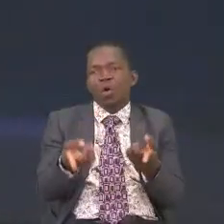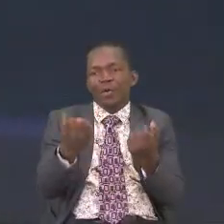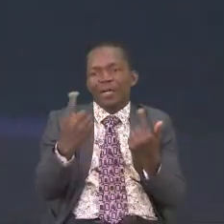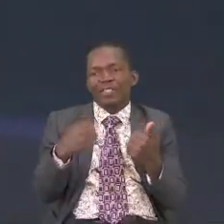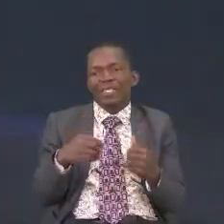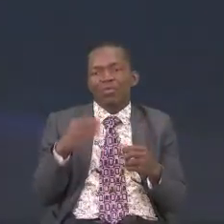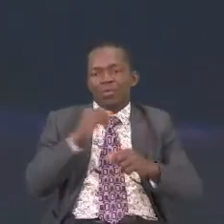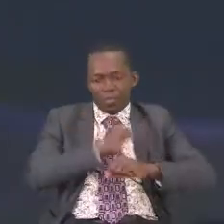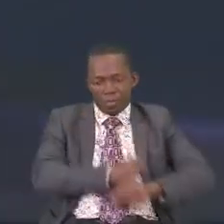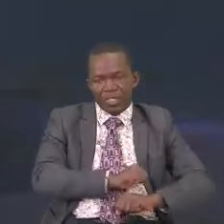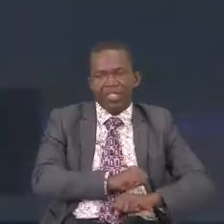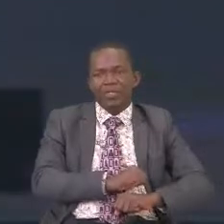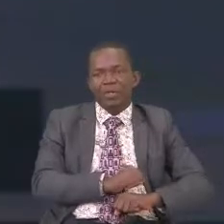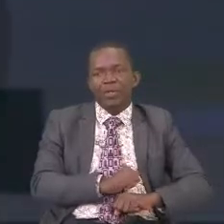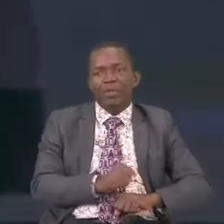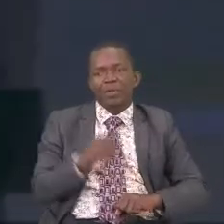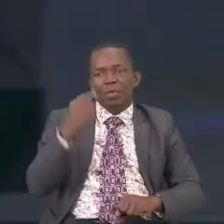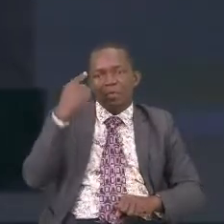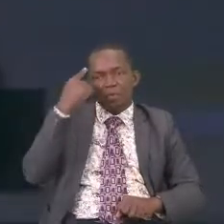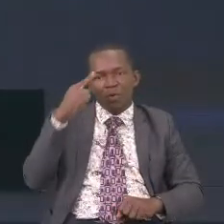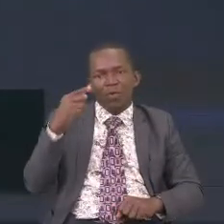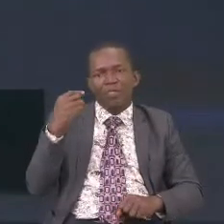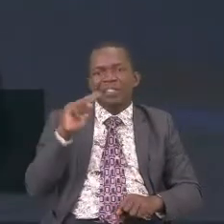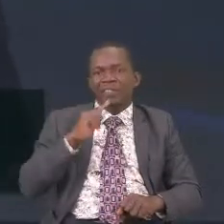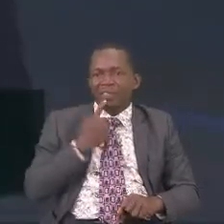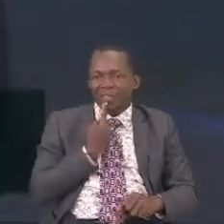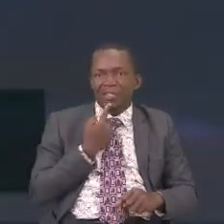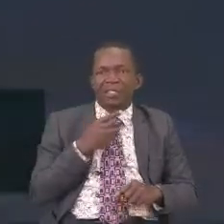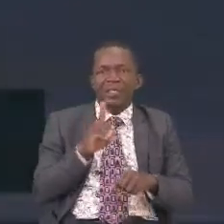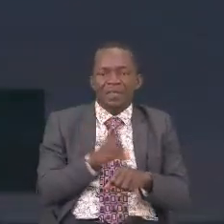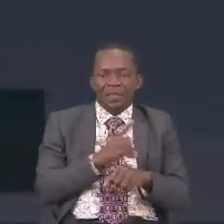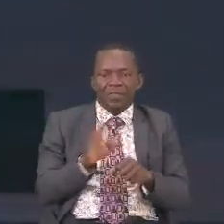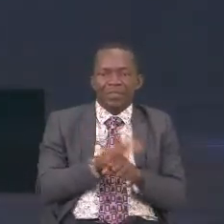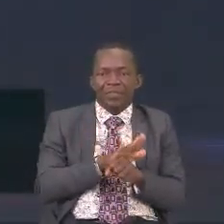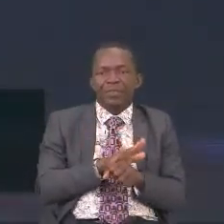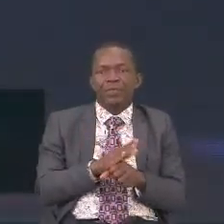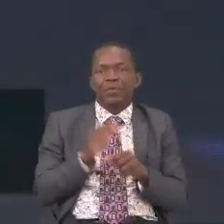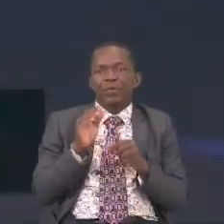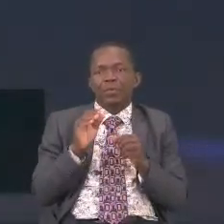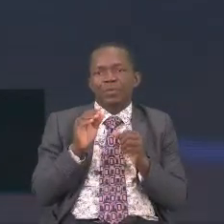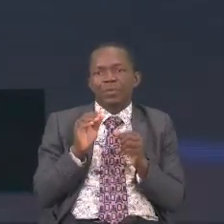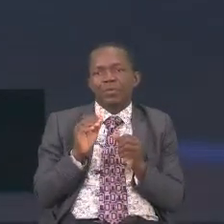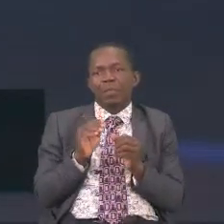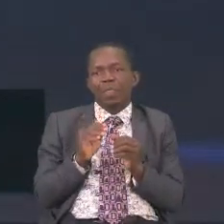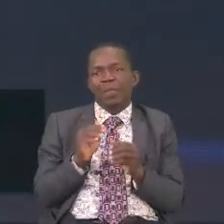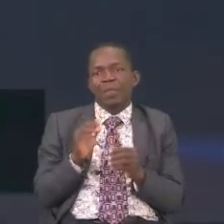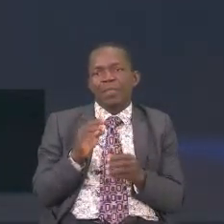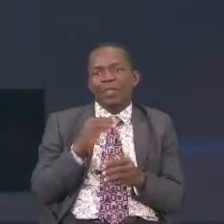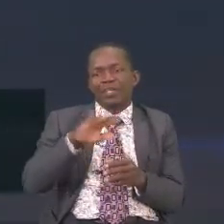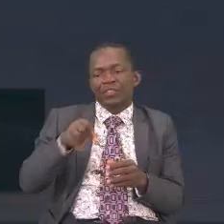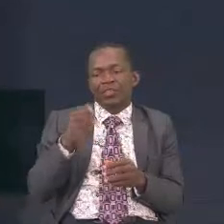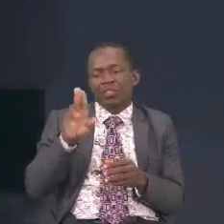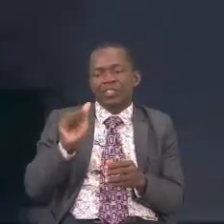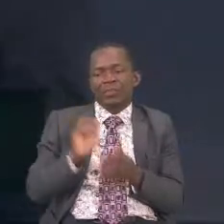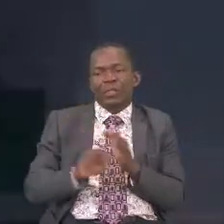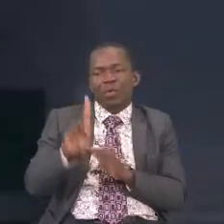for the earnestly dutiful. Look at Joshua chapter 1, reading from verse 5. There shall not any man